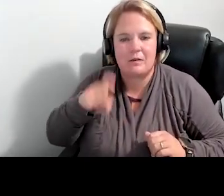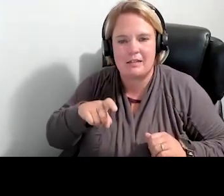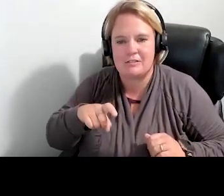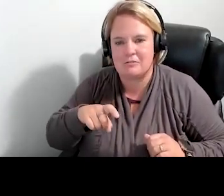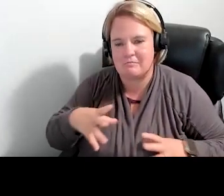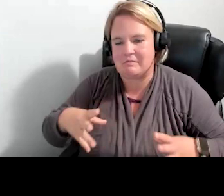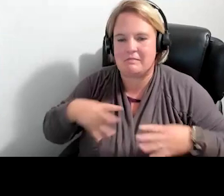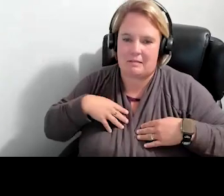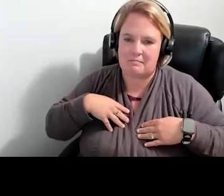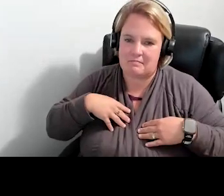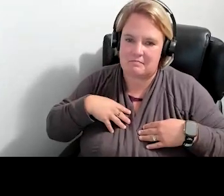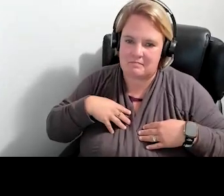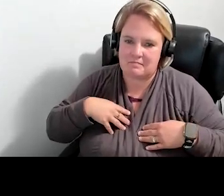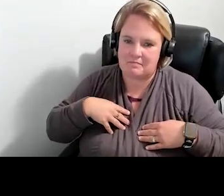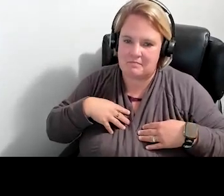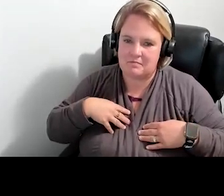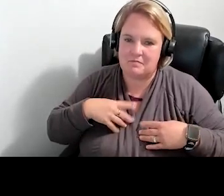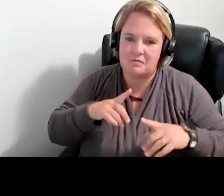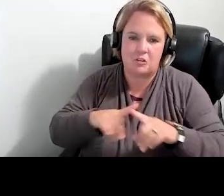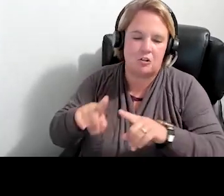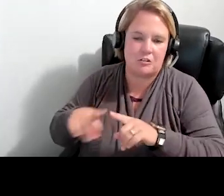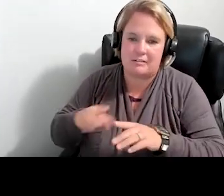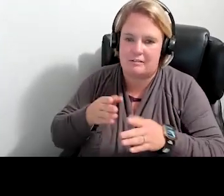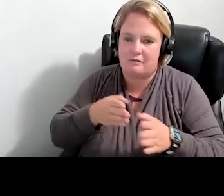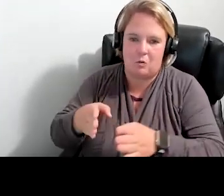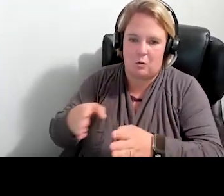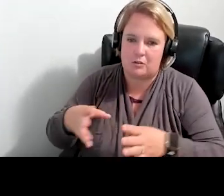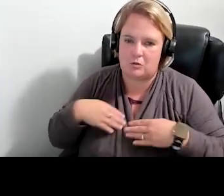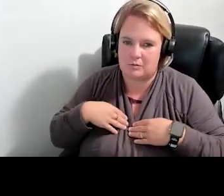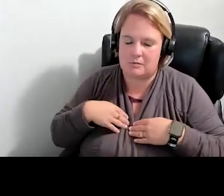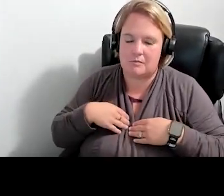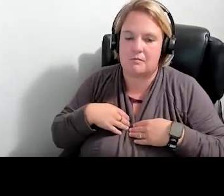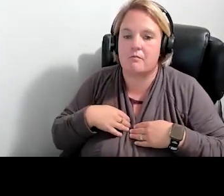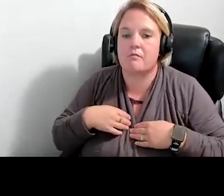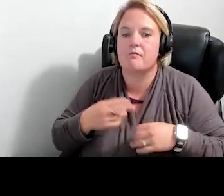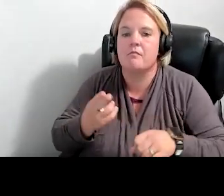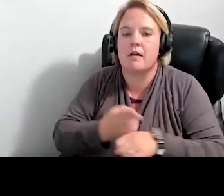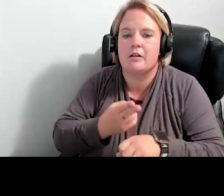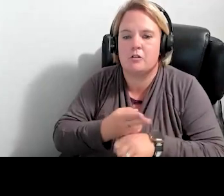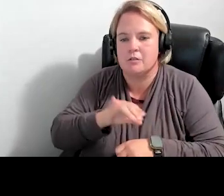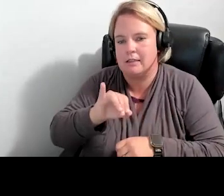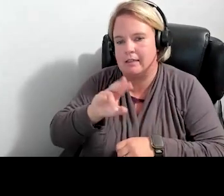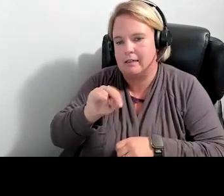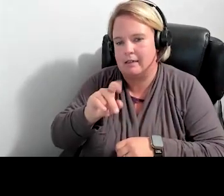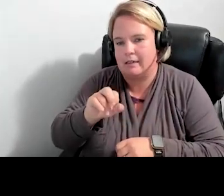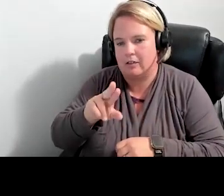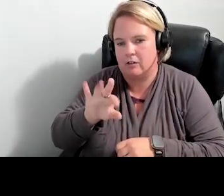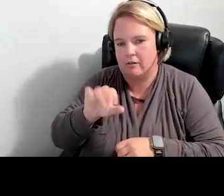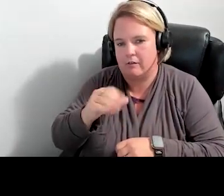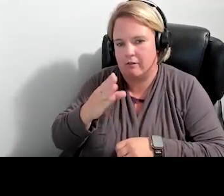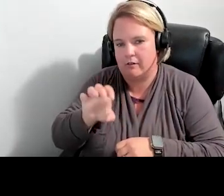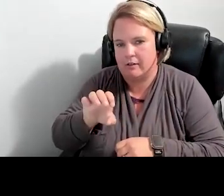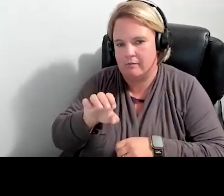there are ways to do that. I use an interface. It's a really simple interface